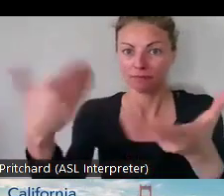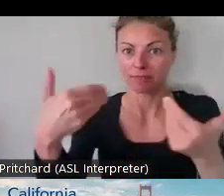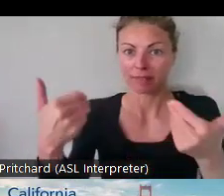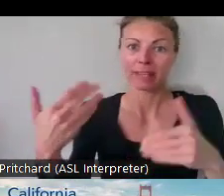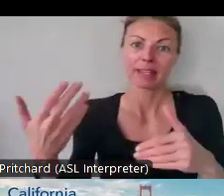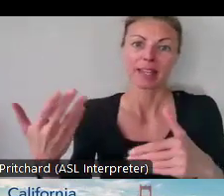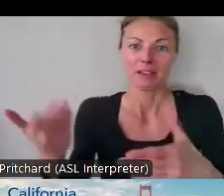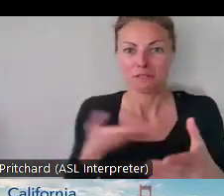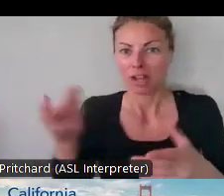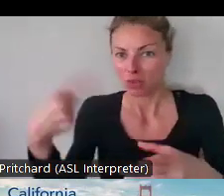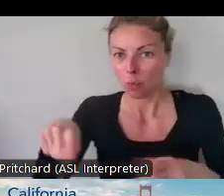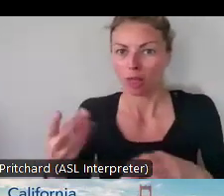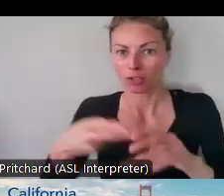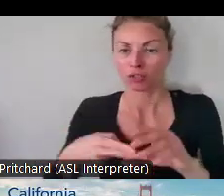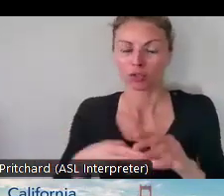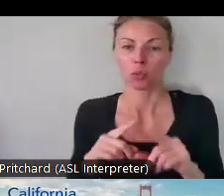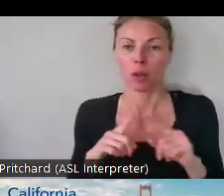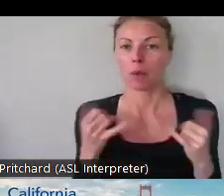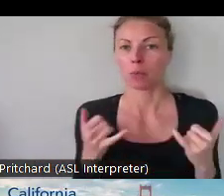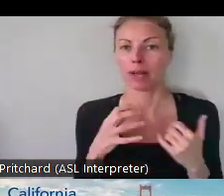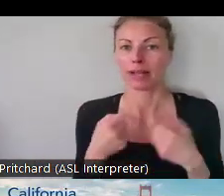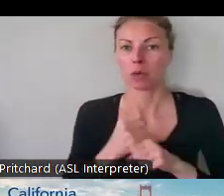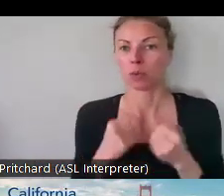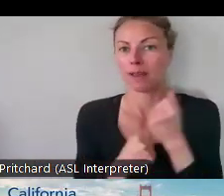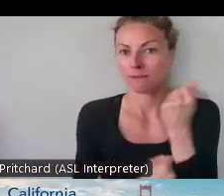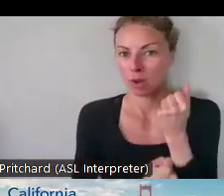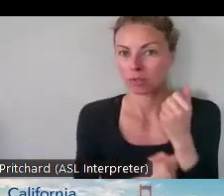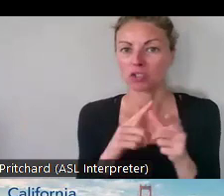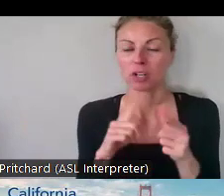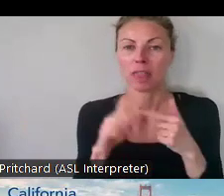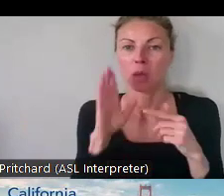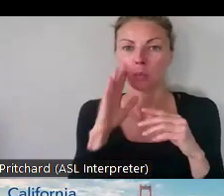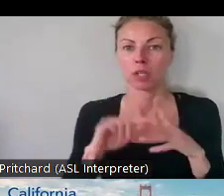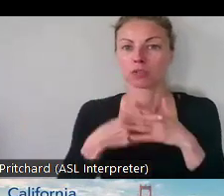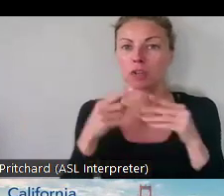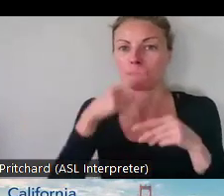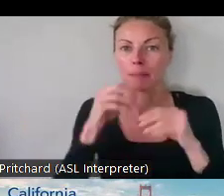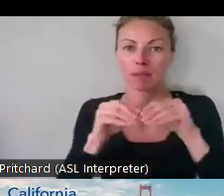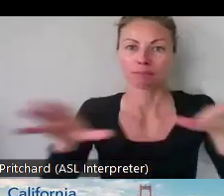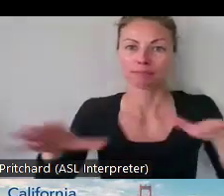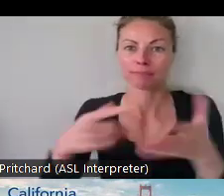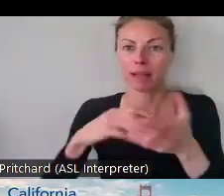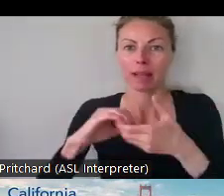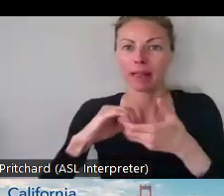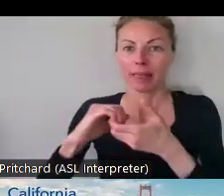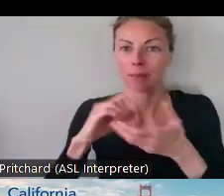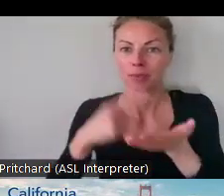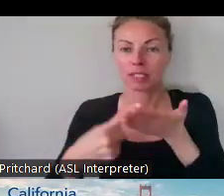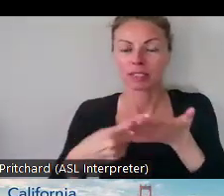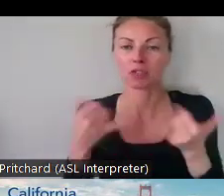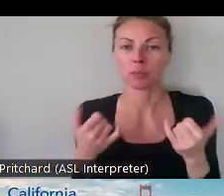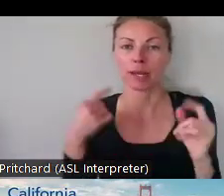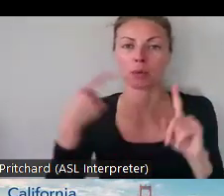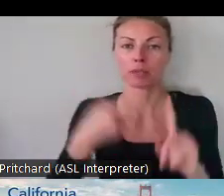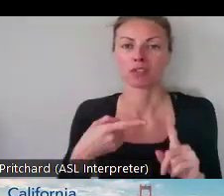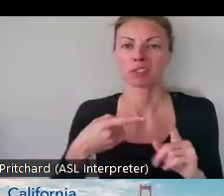sort of a foundation to work from, and then we'll start getting into collaborative discussions. And like I say, we're targeting late